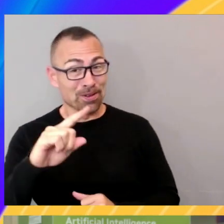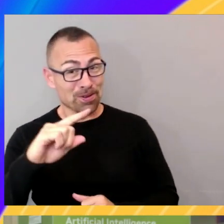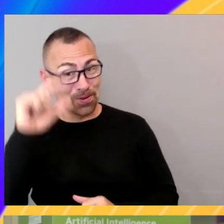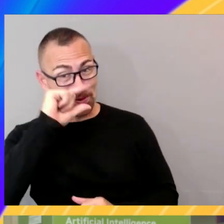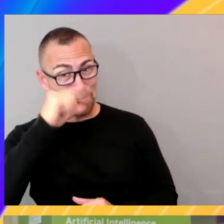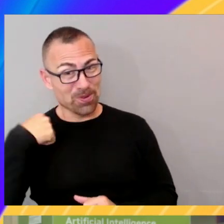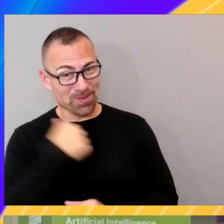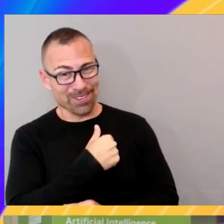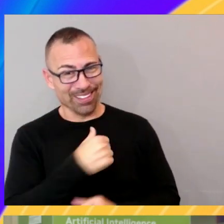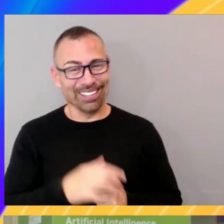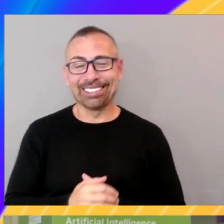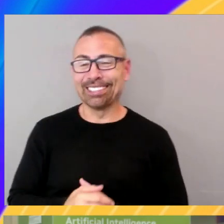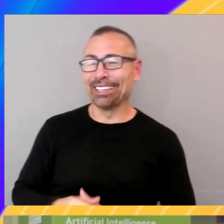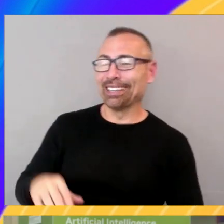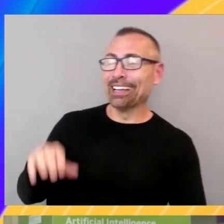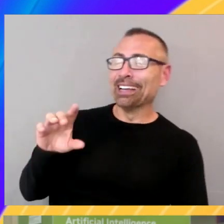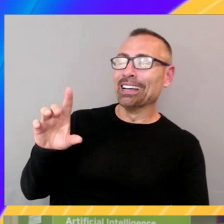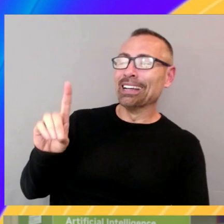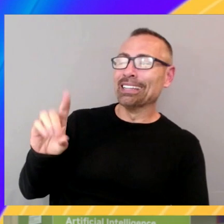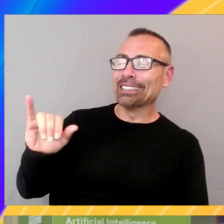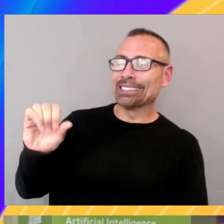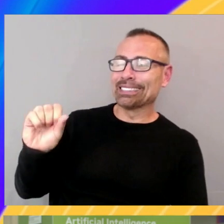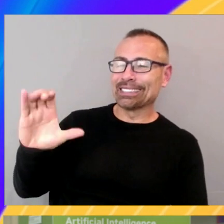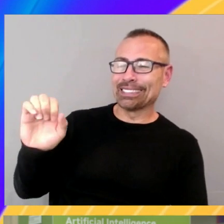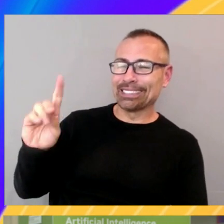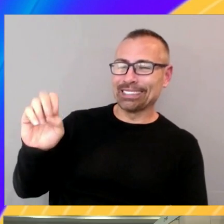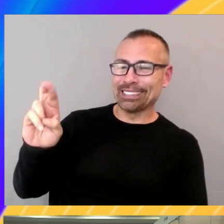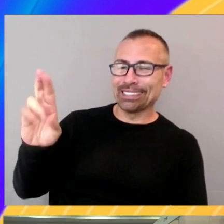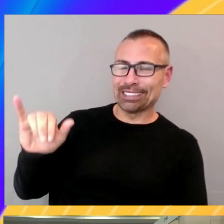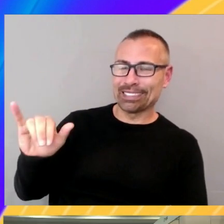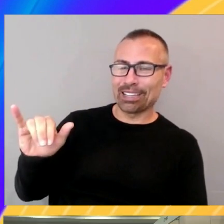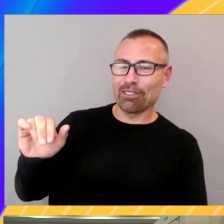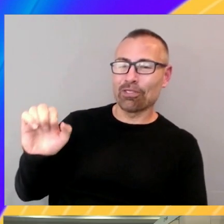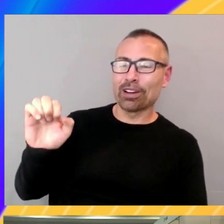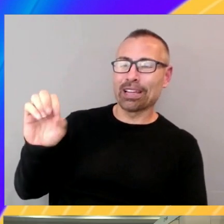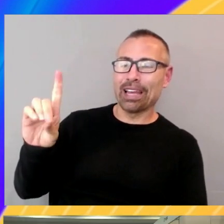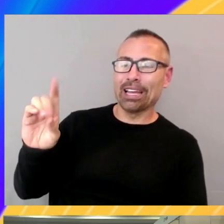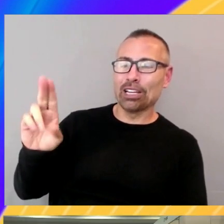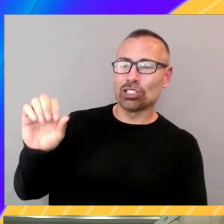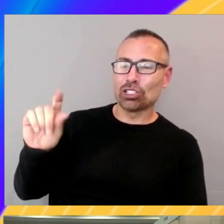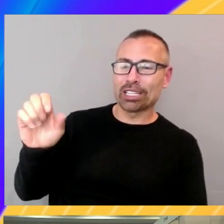DiscoveryEd.com. Is it DiscoveryEd.com? It's DiscoveryEducation.com. DiscoveryEducation.com. Scott, thank you so much.